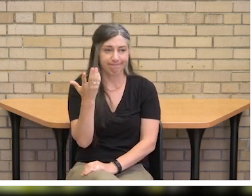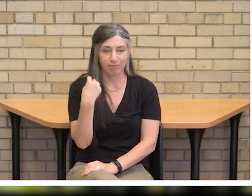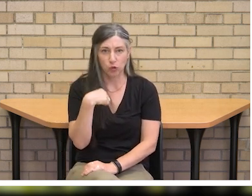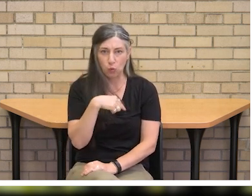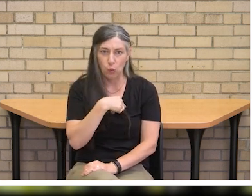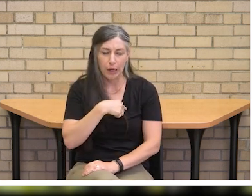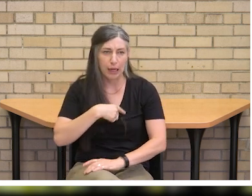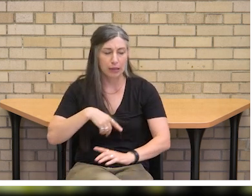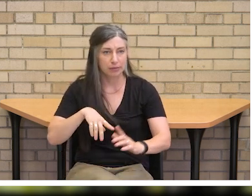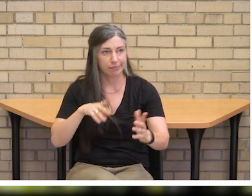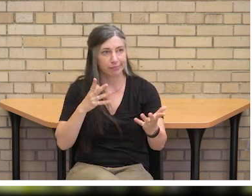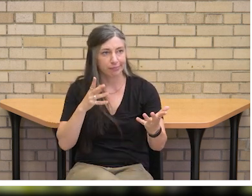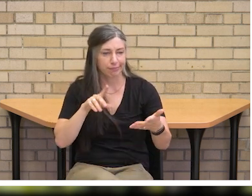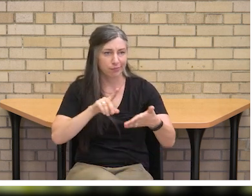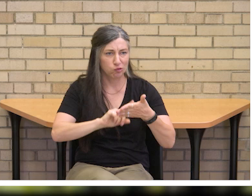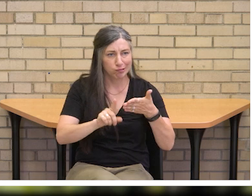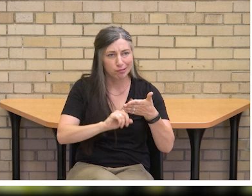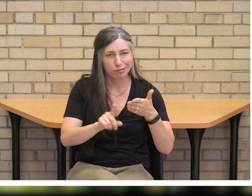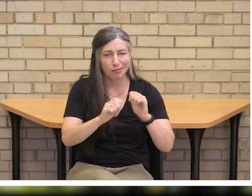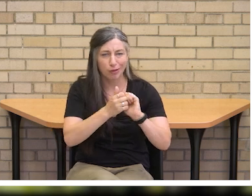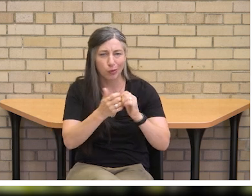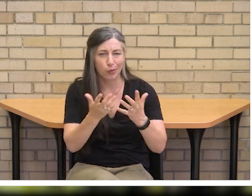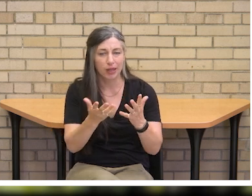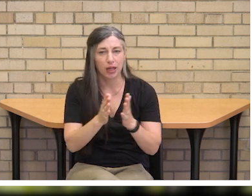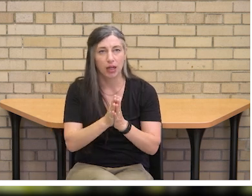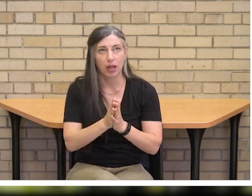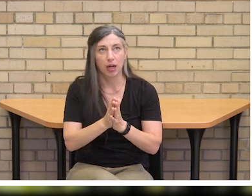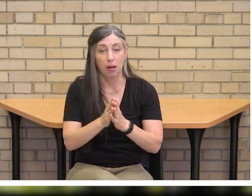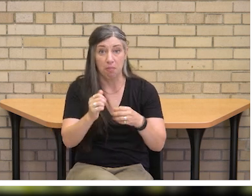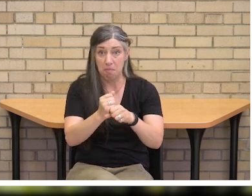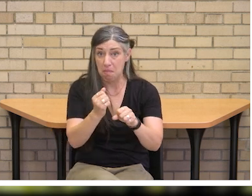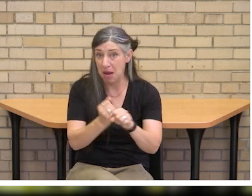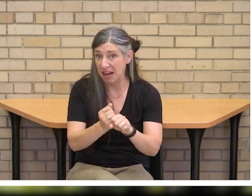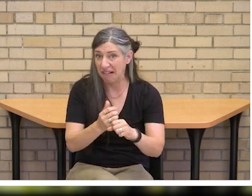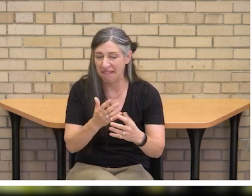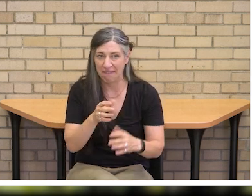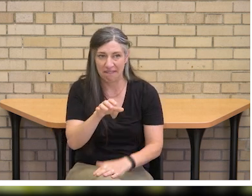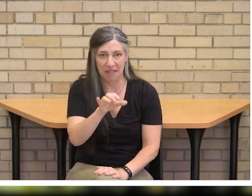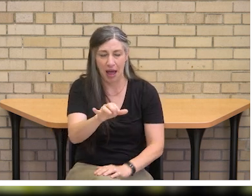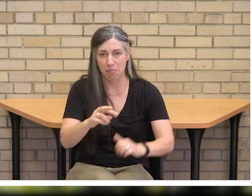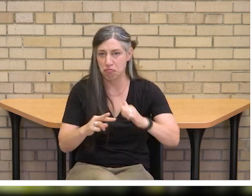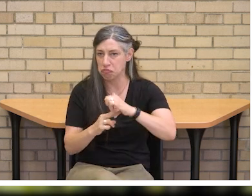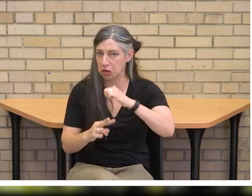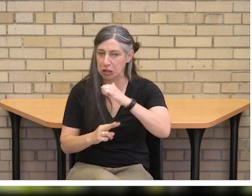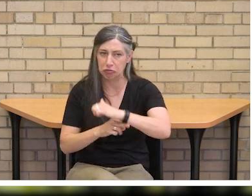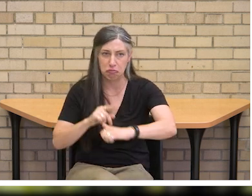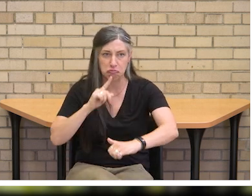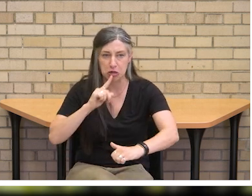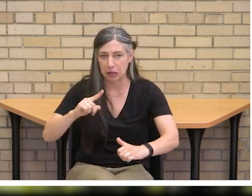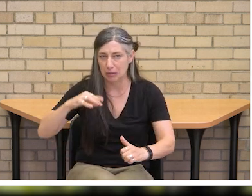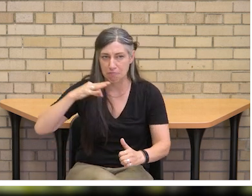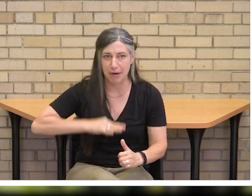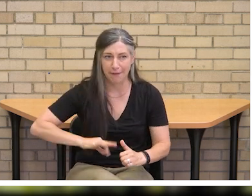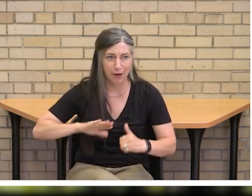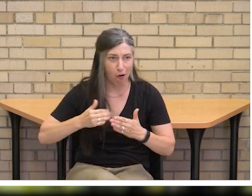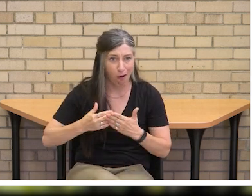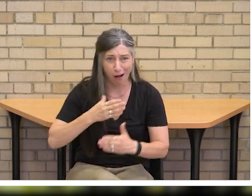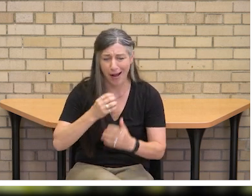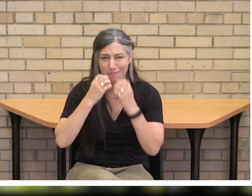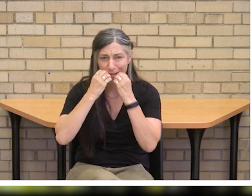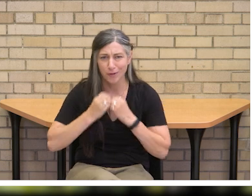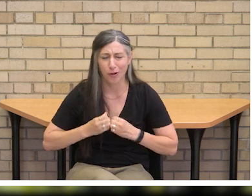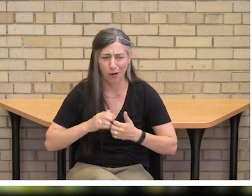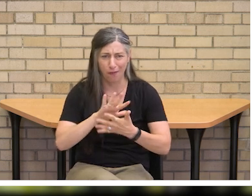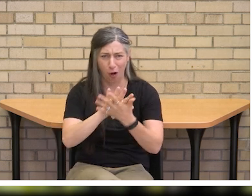we investigated how to make the most out of this historic bridge and preserve the